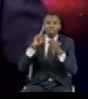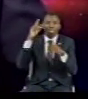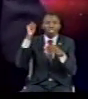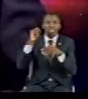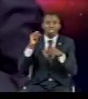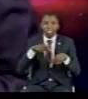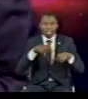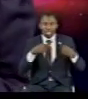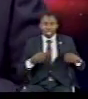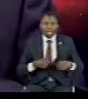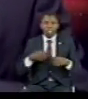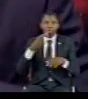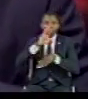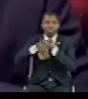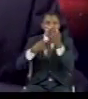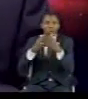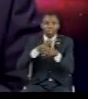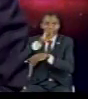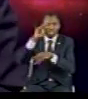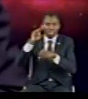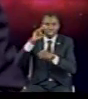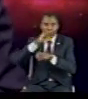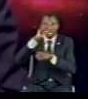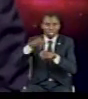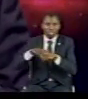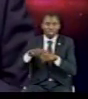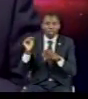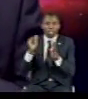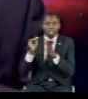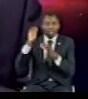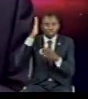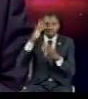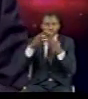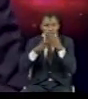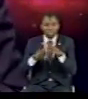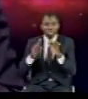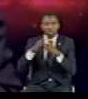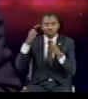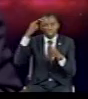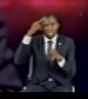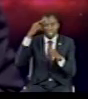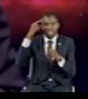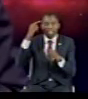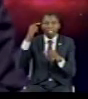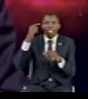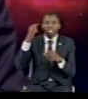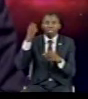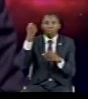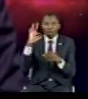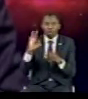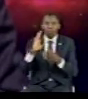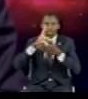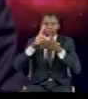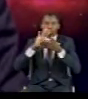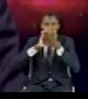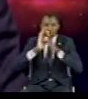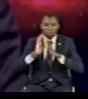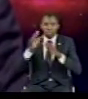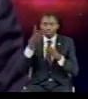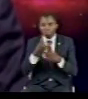to the led, that will begin to think of weapons of peace,